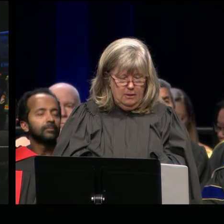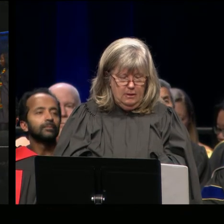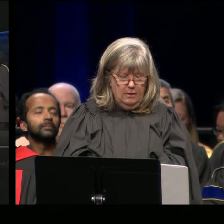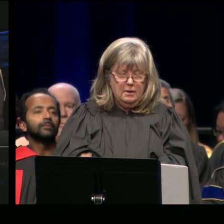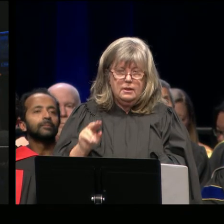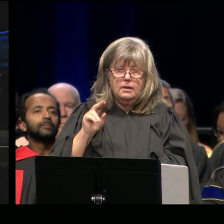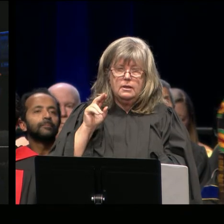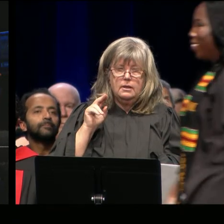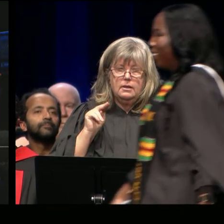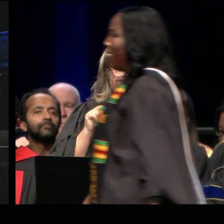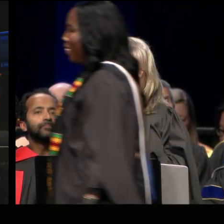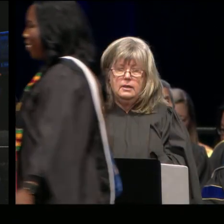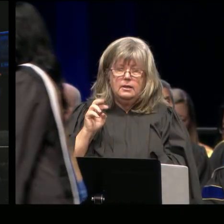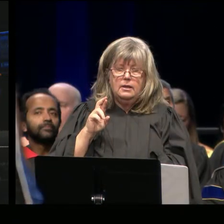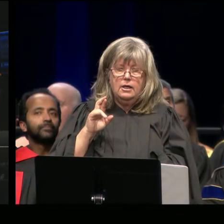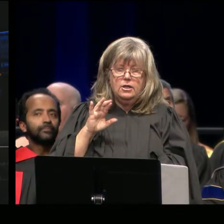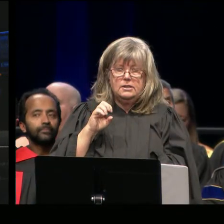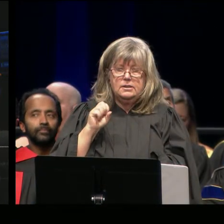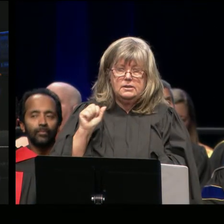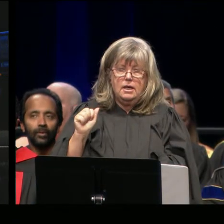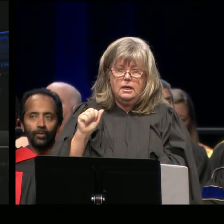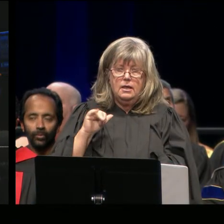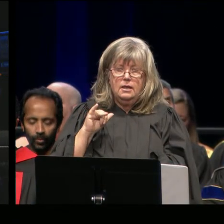Narissa Innes Boston.